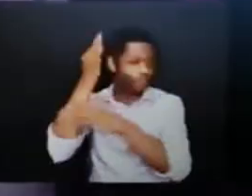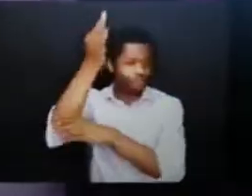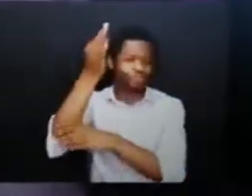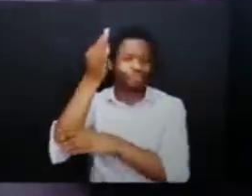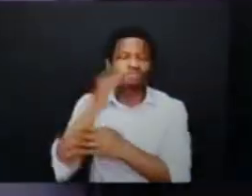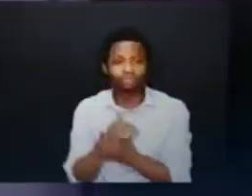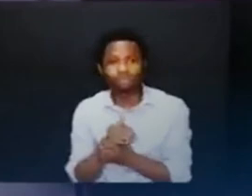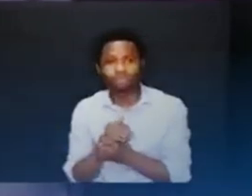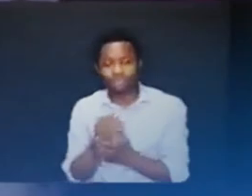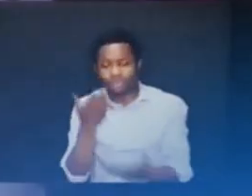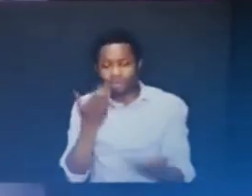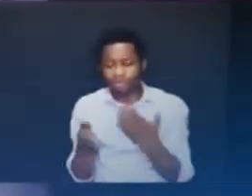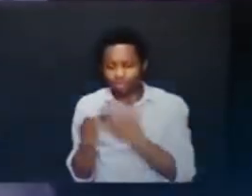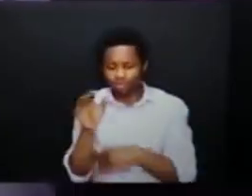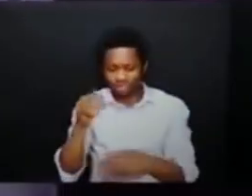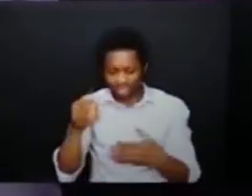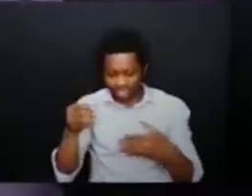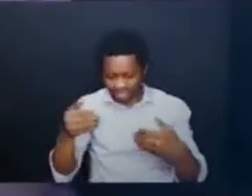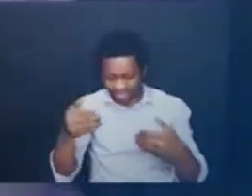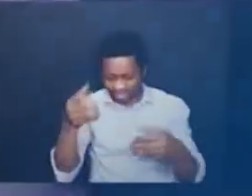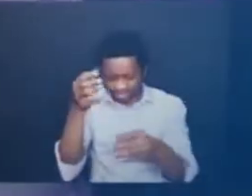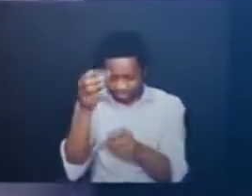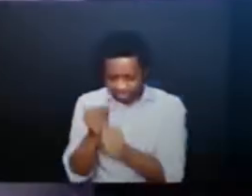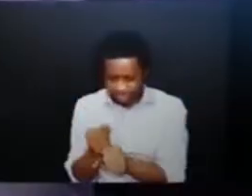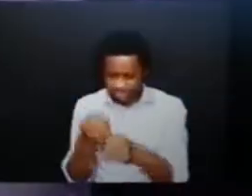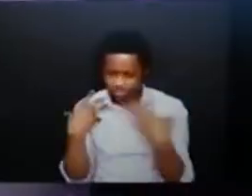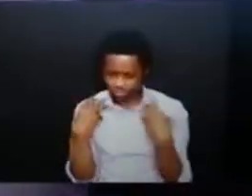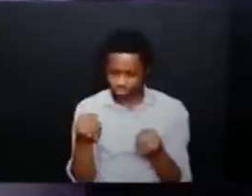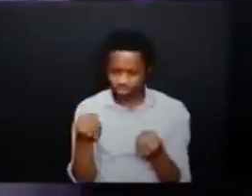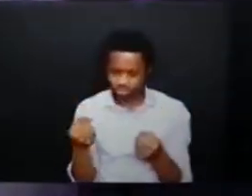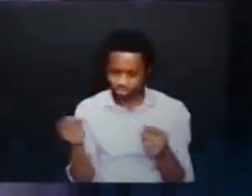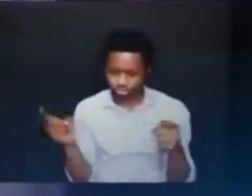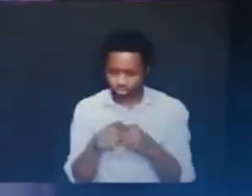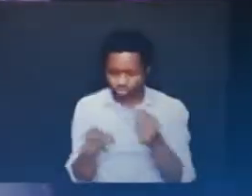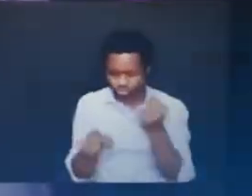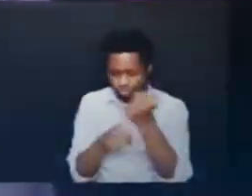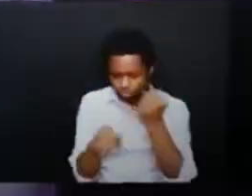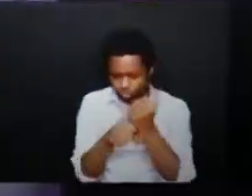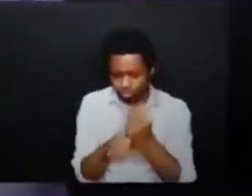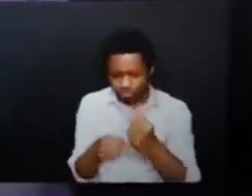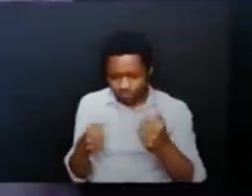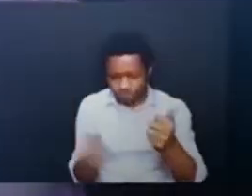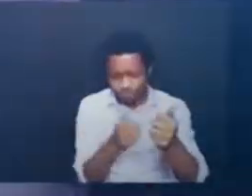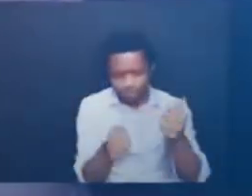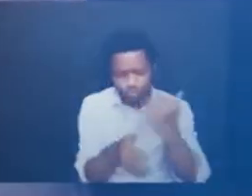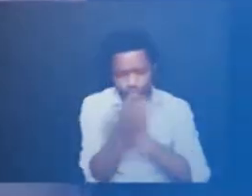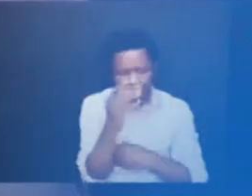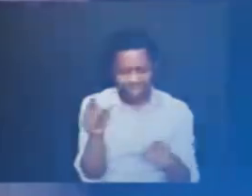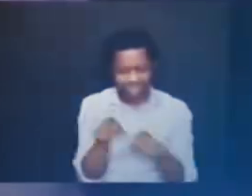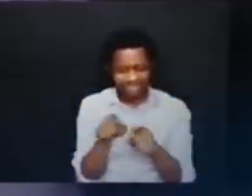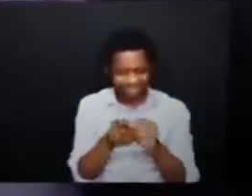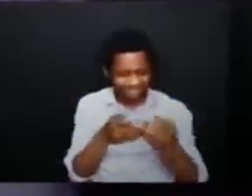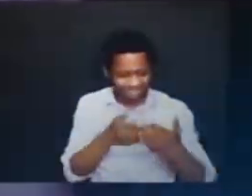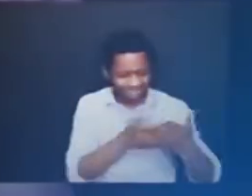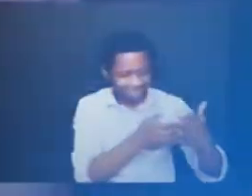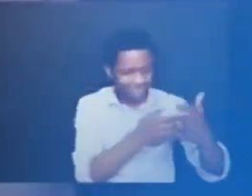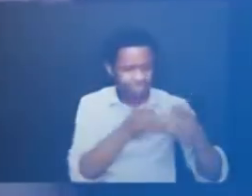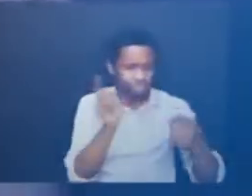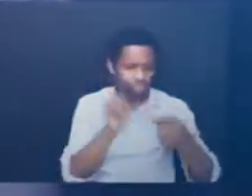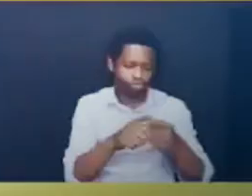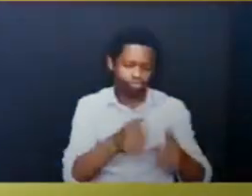And may we have the strength to cooperate with him as he leads us into our great